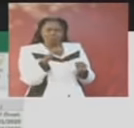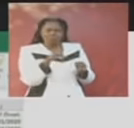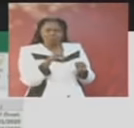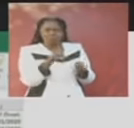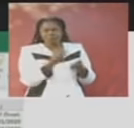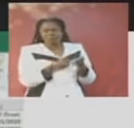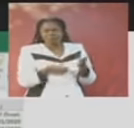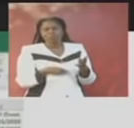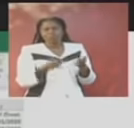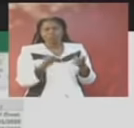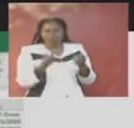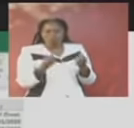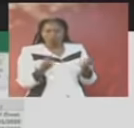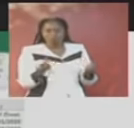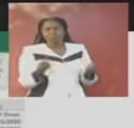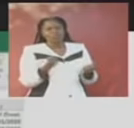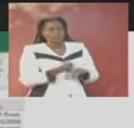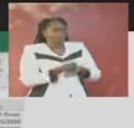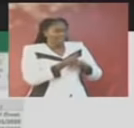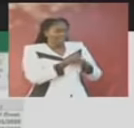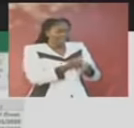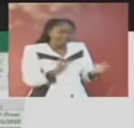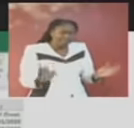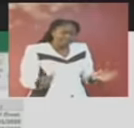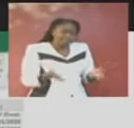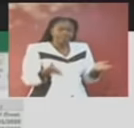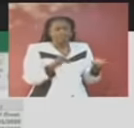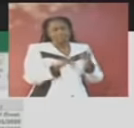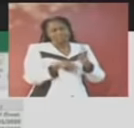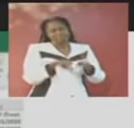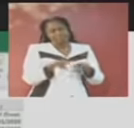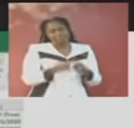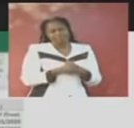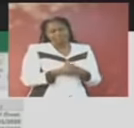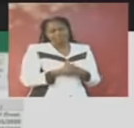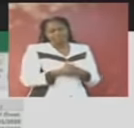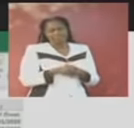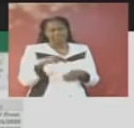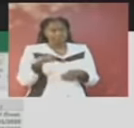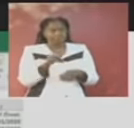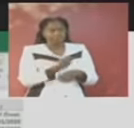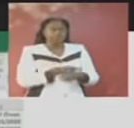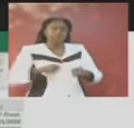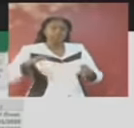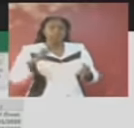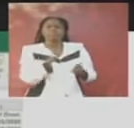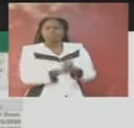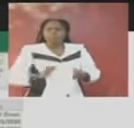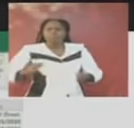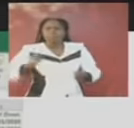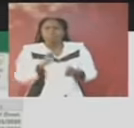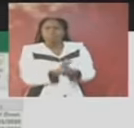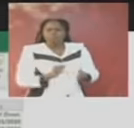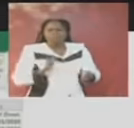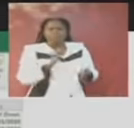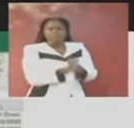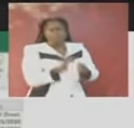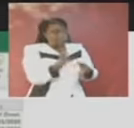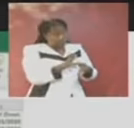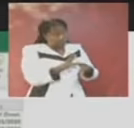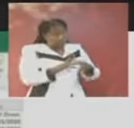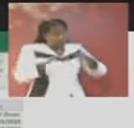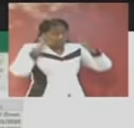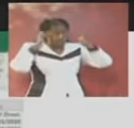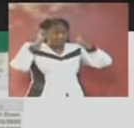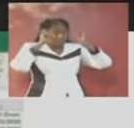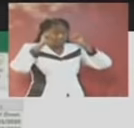at this data, again, we use this as we work towards achieving the ministry's objective, that is moving from community spread to